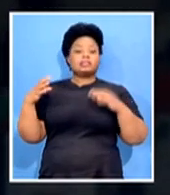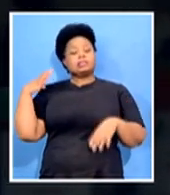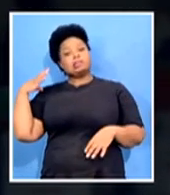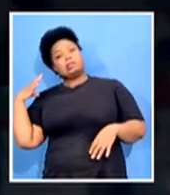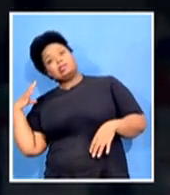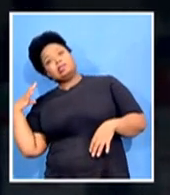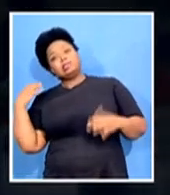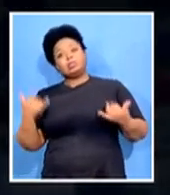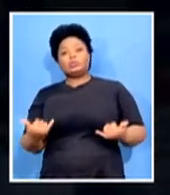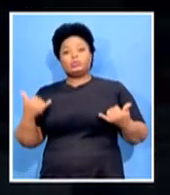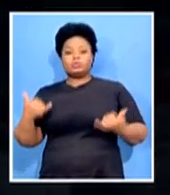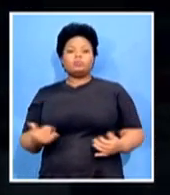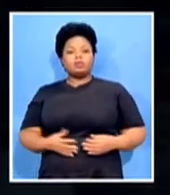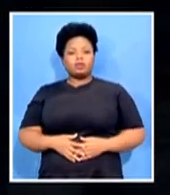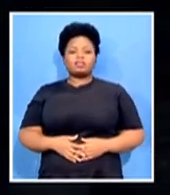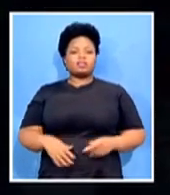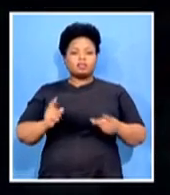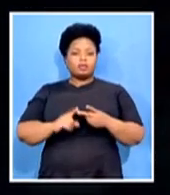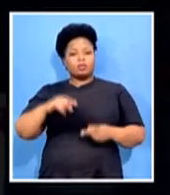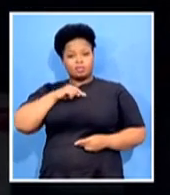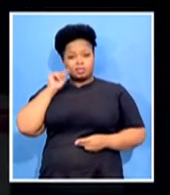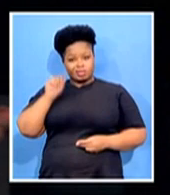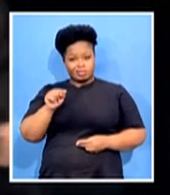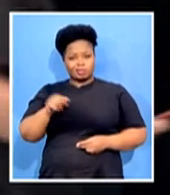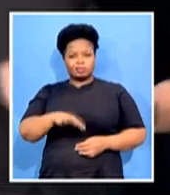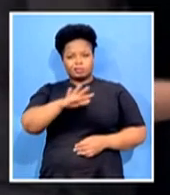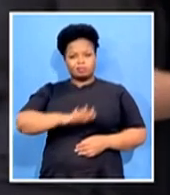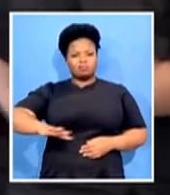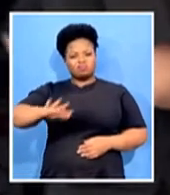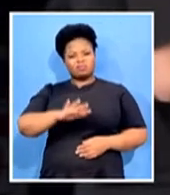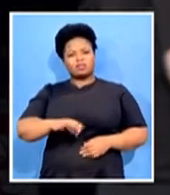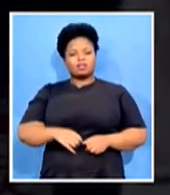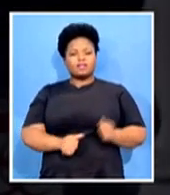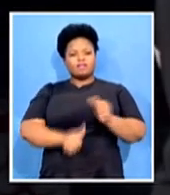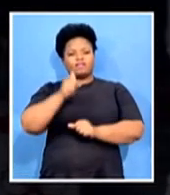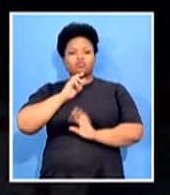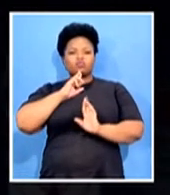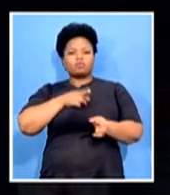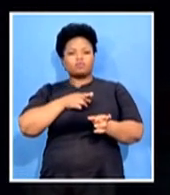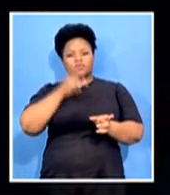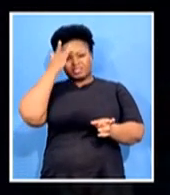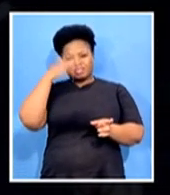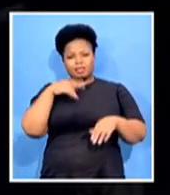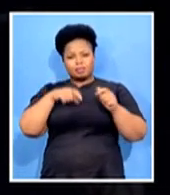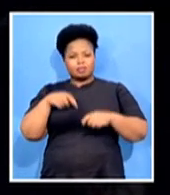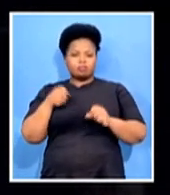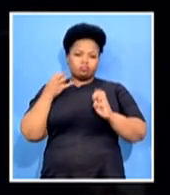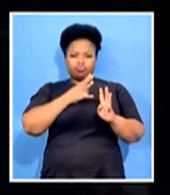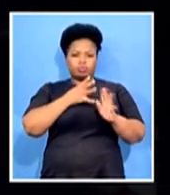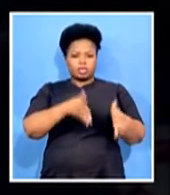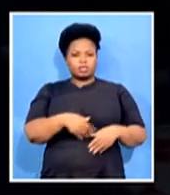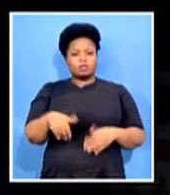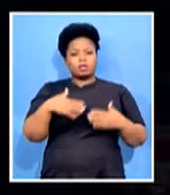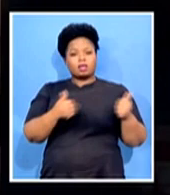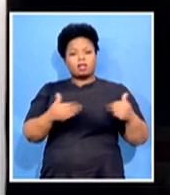was one of the first referral hospitals for COVID-19 patients. So you would have those healthcare workers in the forefront of the